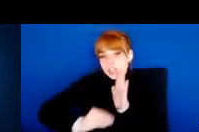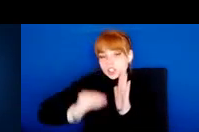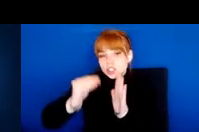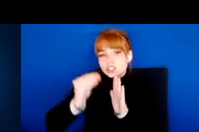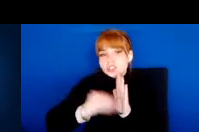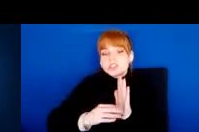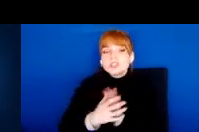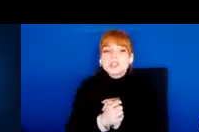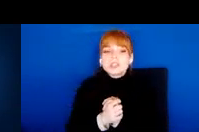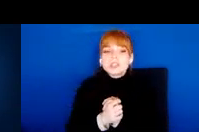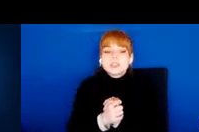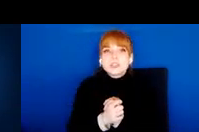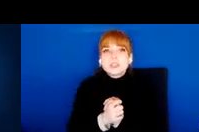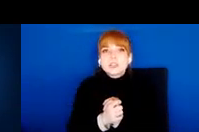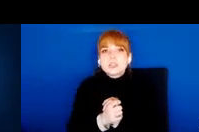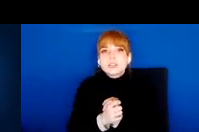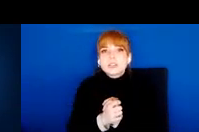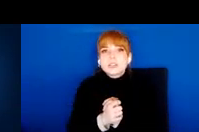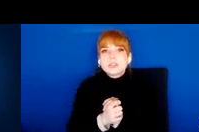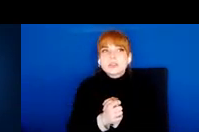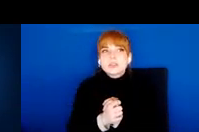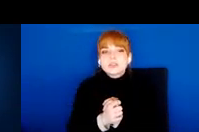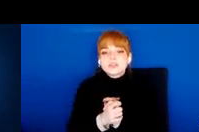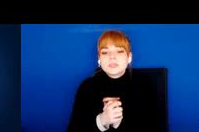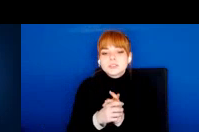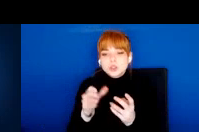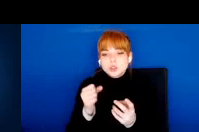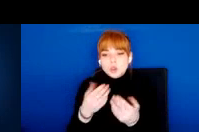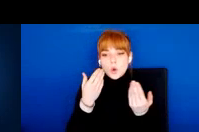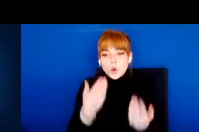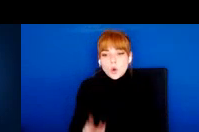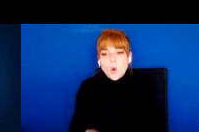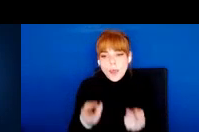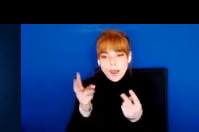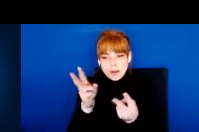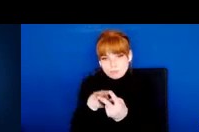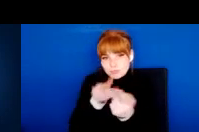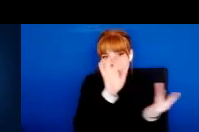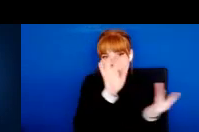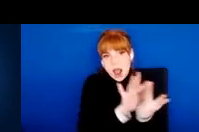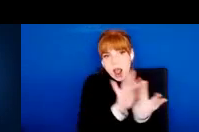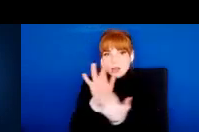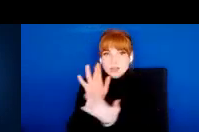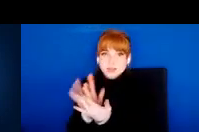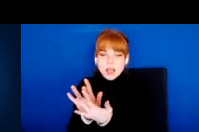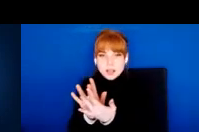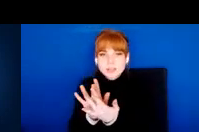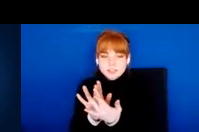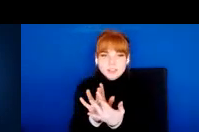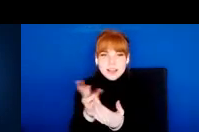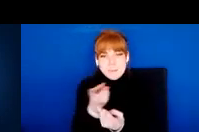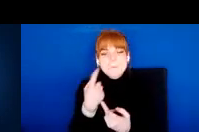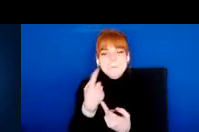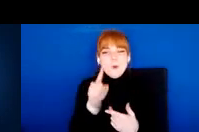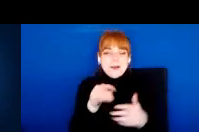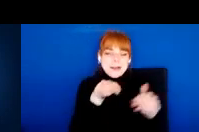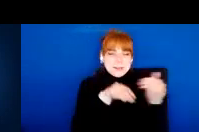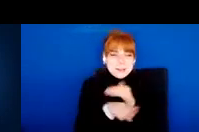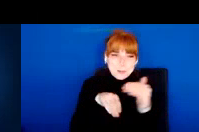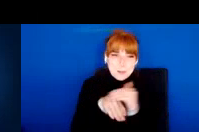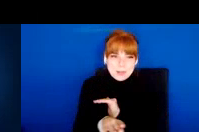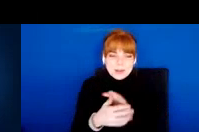Tony's question, those are the first people you should contact when you have questions about accessibility, and they are part of a network of coordinators who are